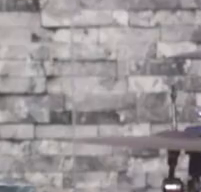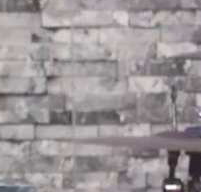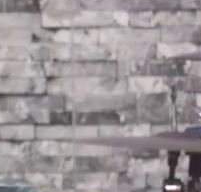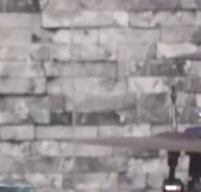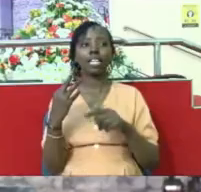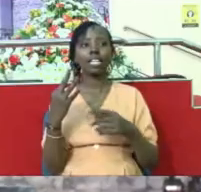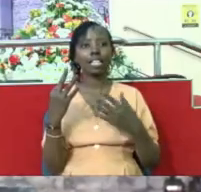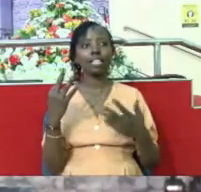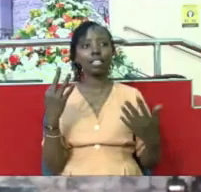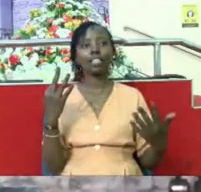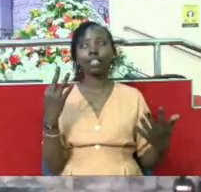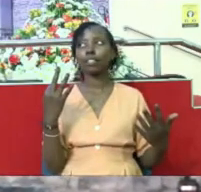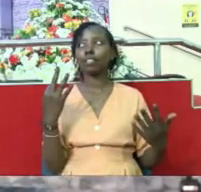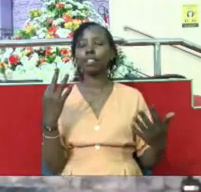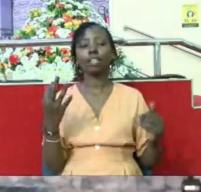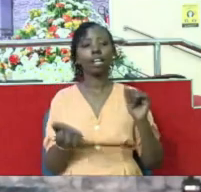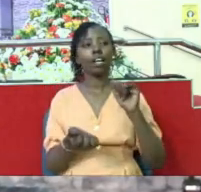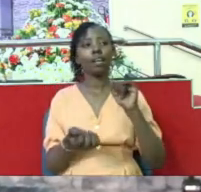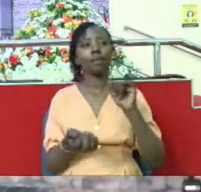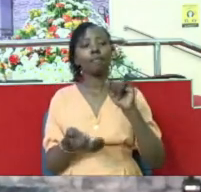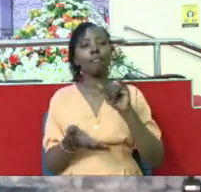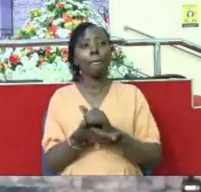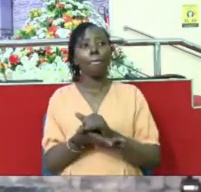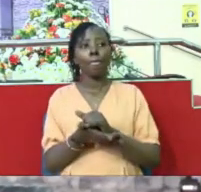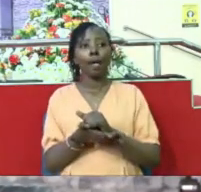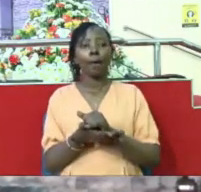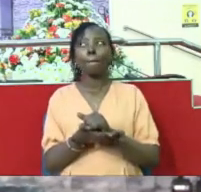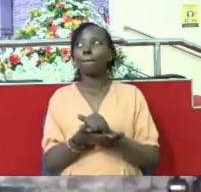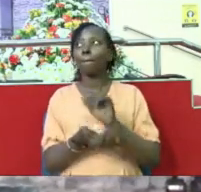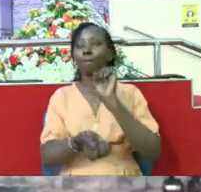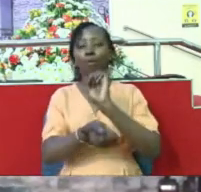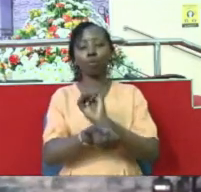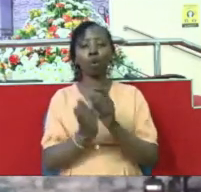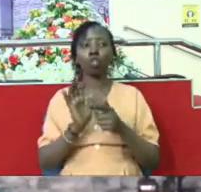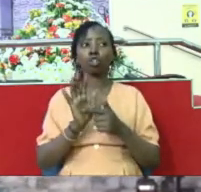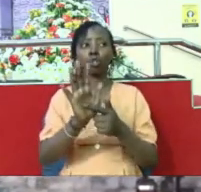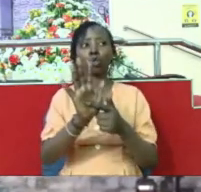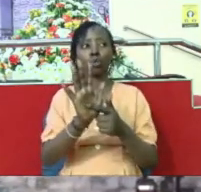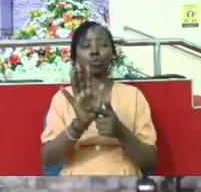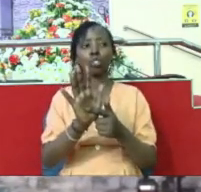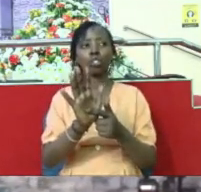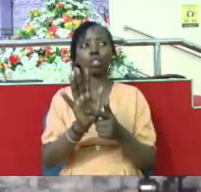principles that Paul addresses on this particular issue of giving.